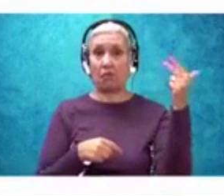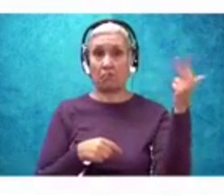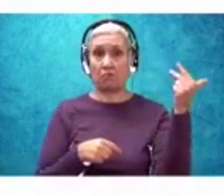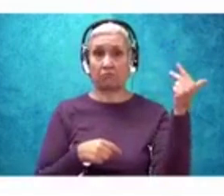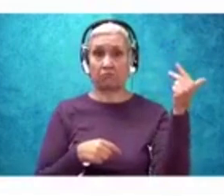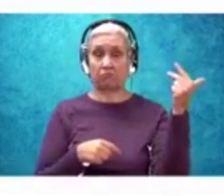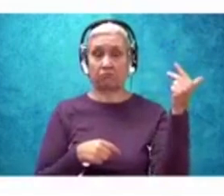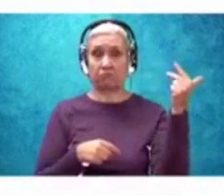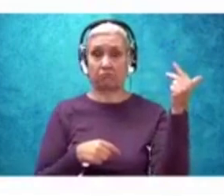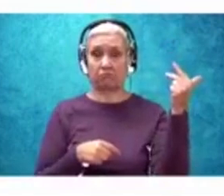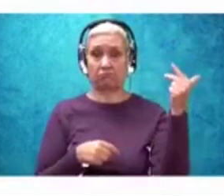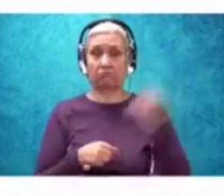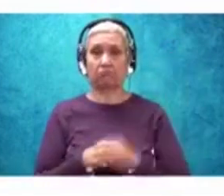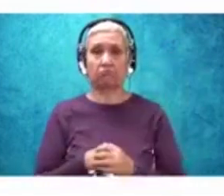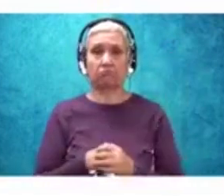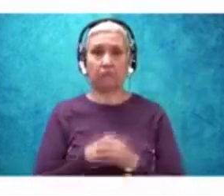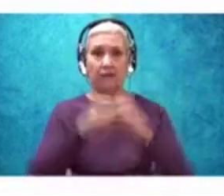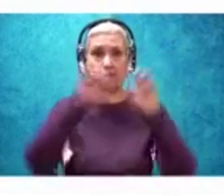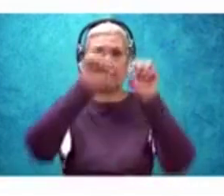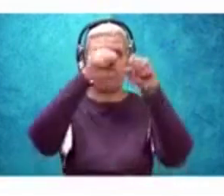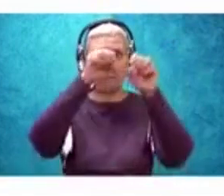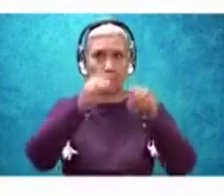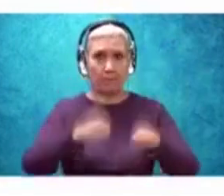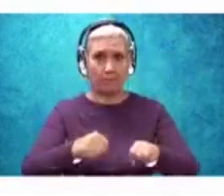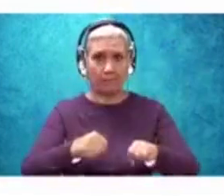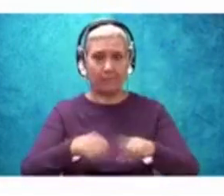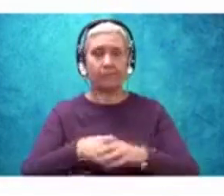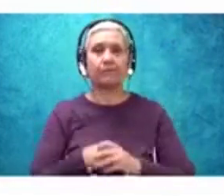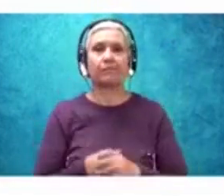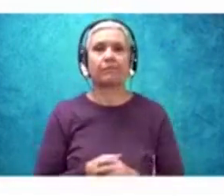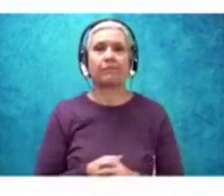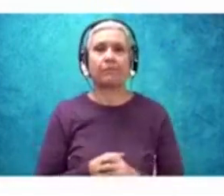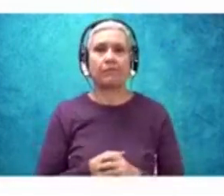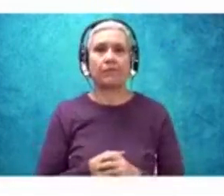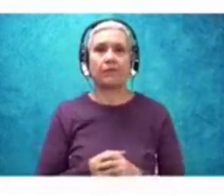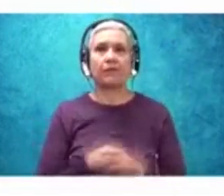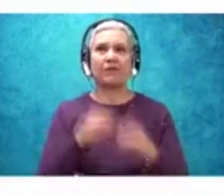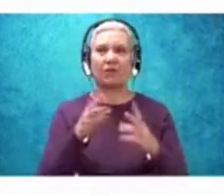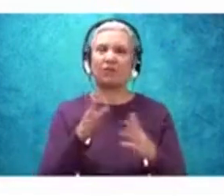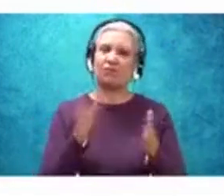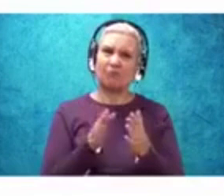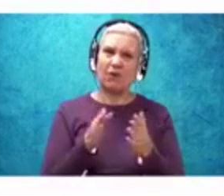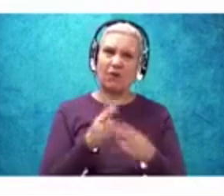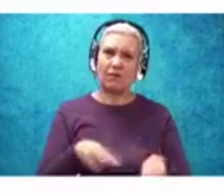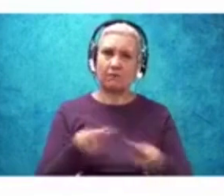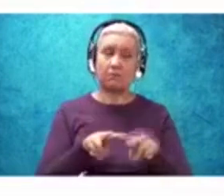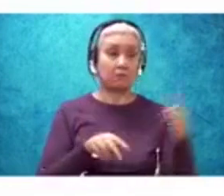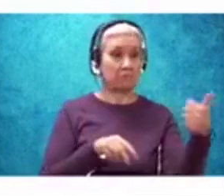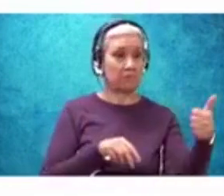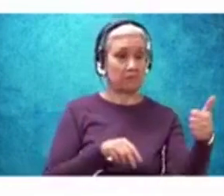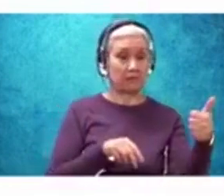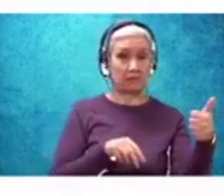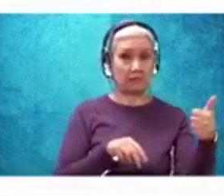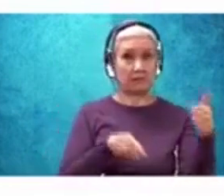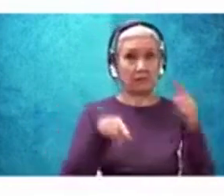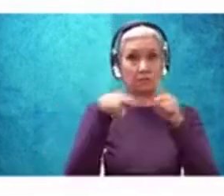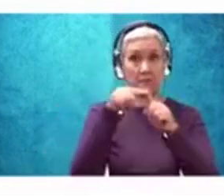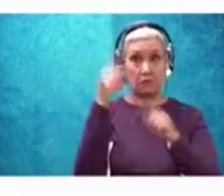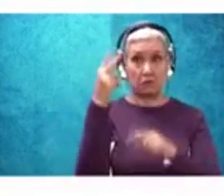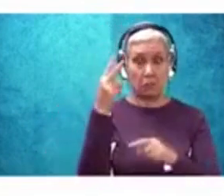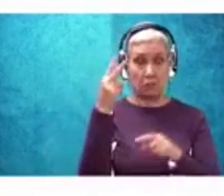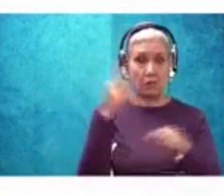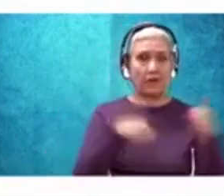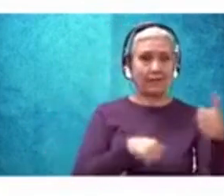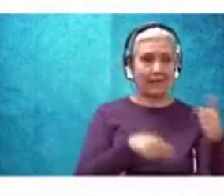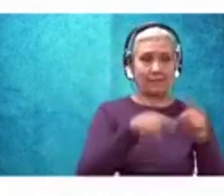I can decompose both of these numbers into smaller values that are equivalent, 10 plus 2 and then 10 plus 3.